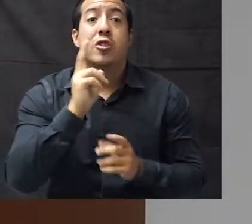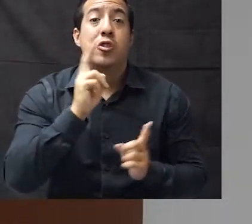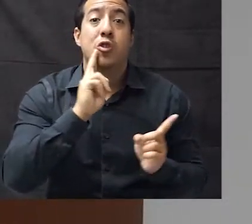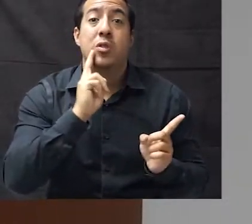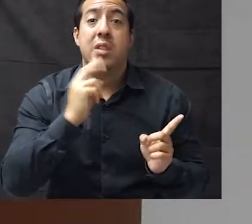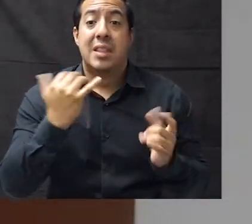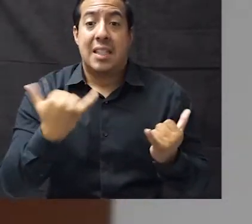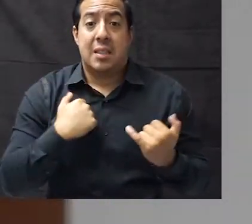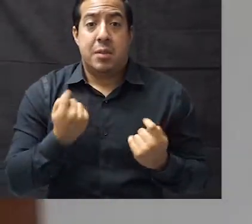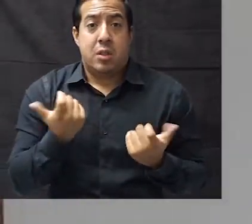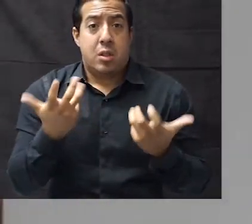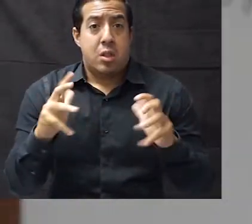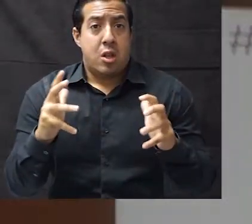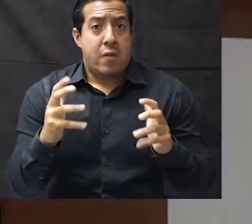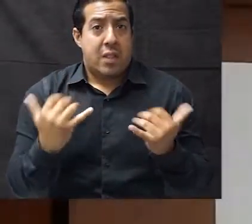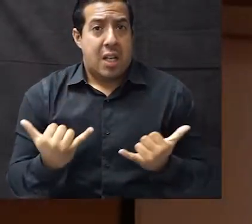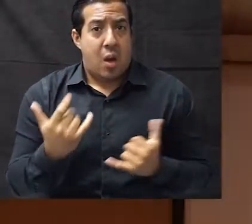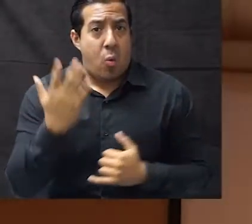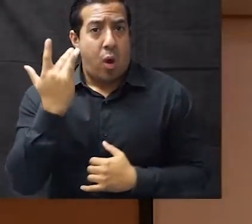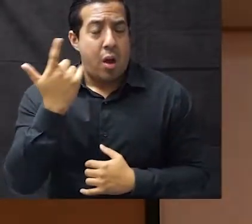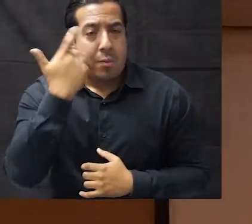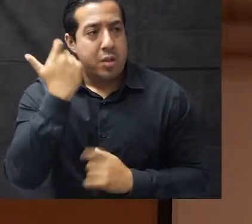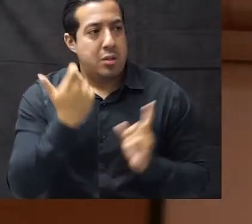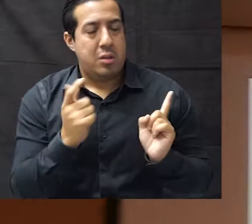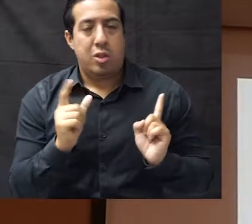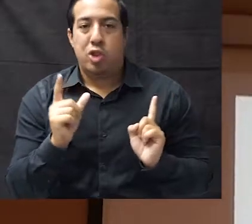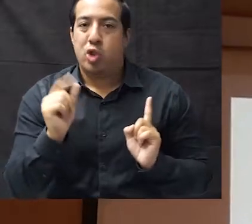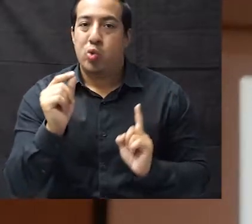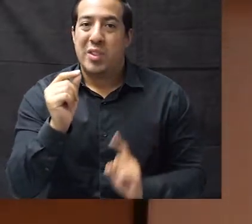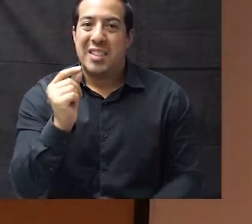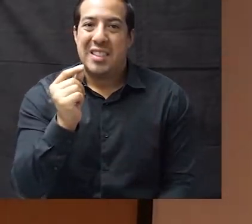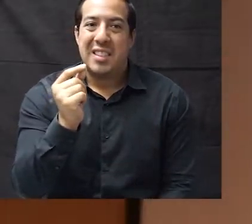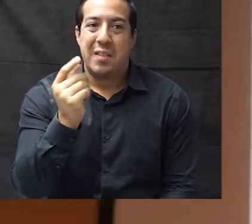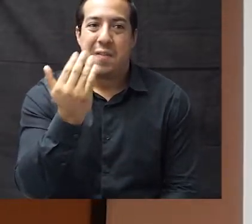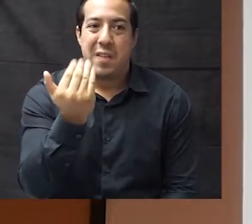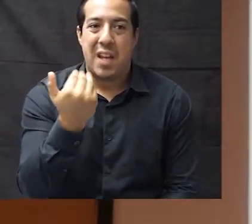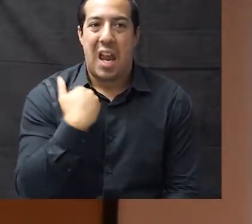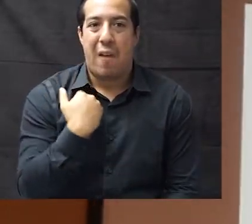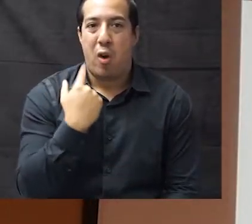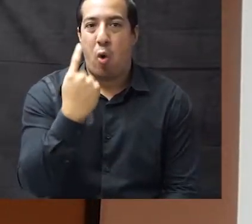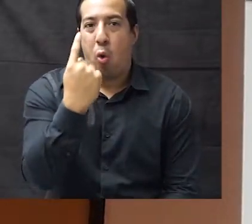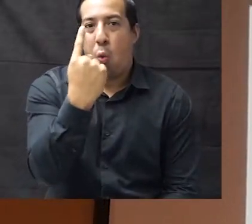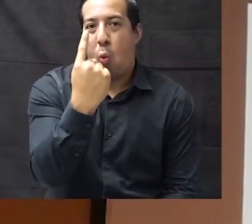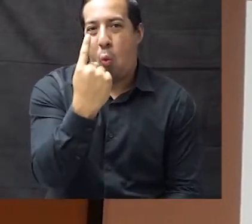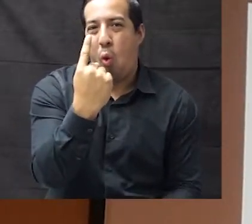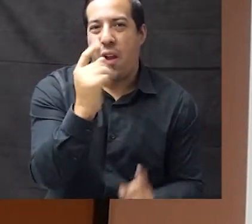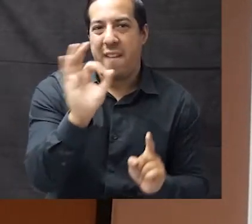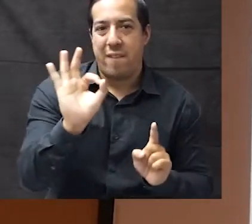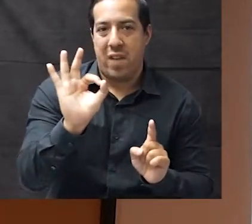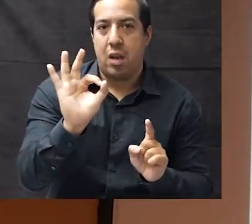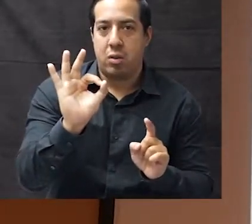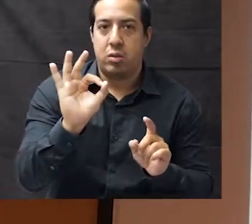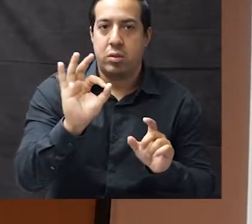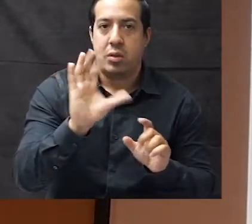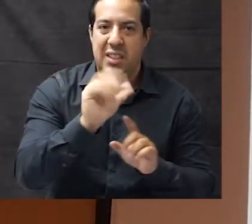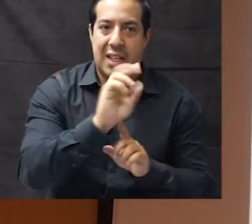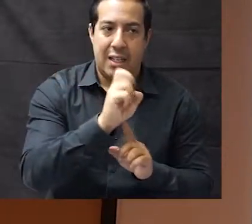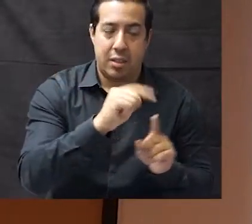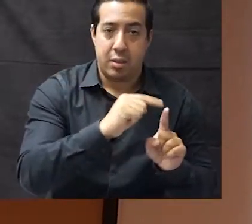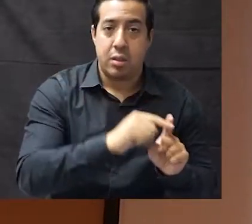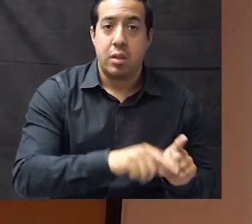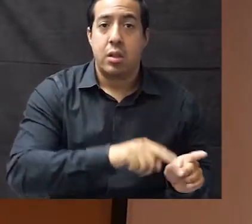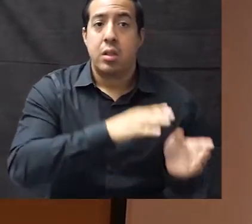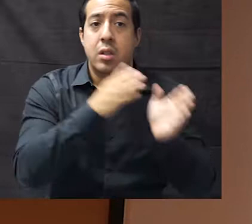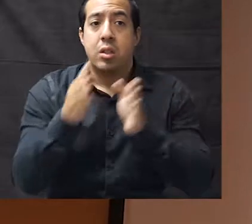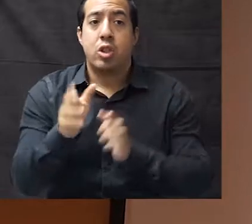What we're seeing here in Houston, and this is what's making me really nervous. In 2015, we had 1 fentanyl